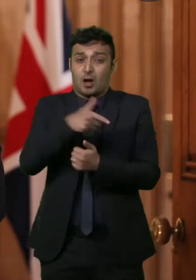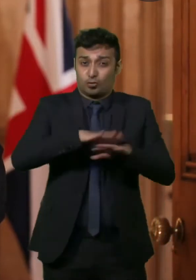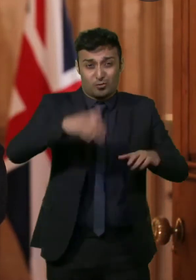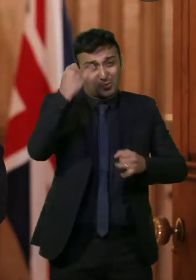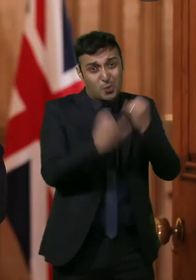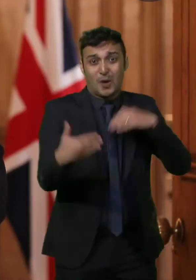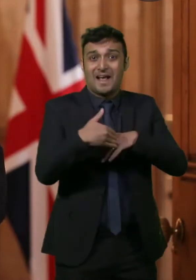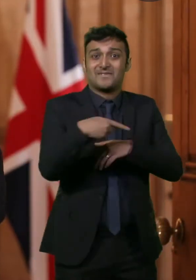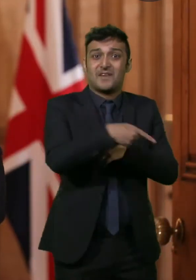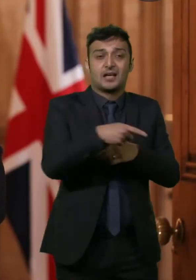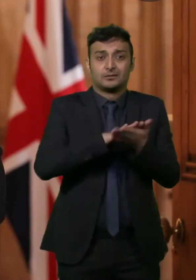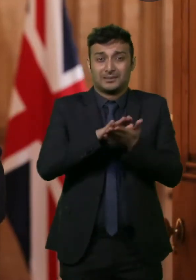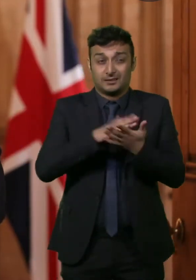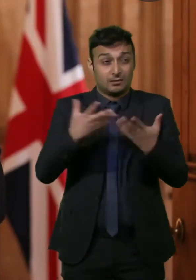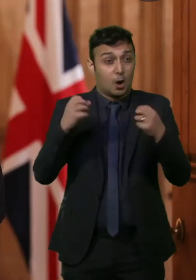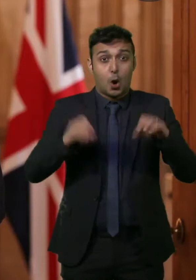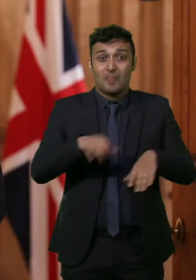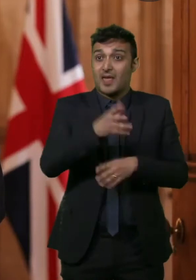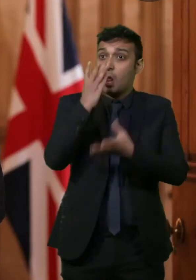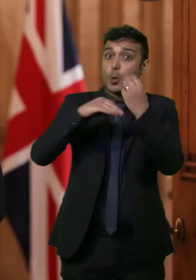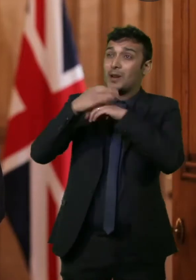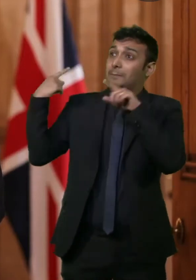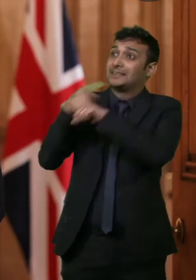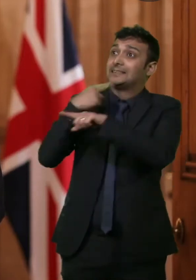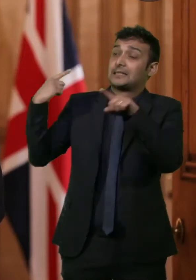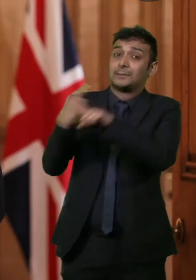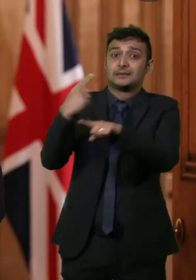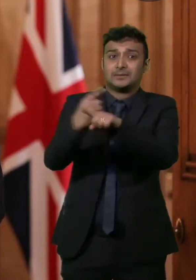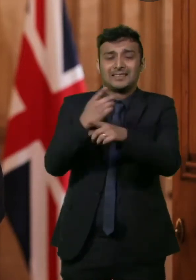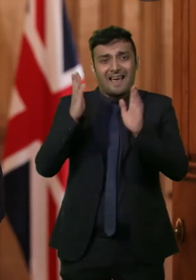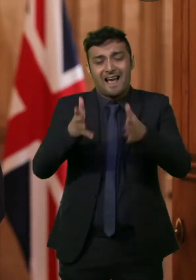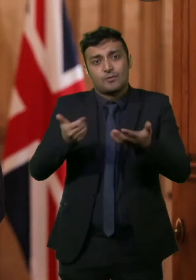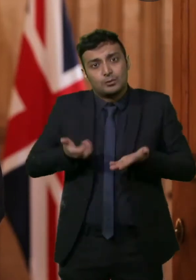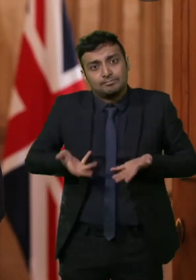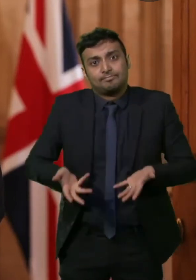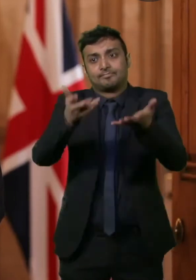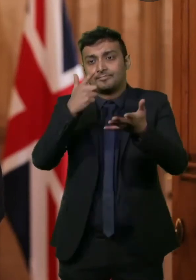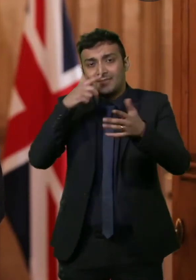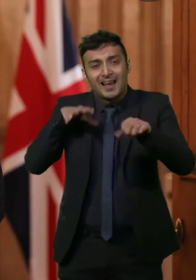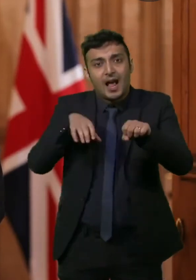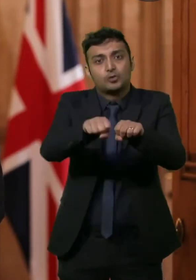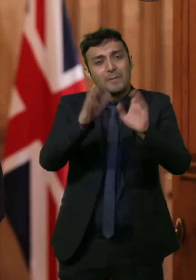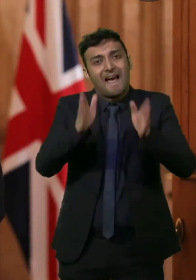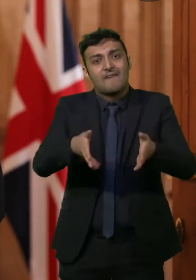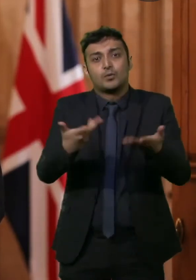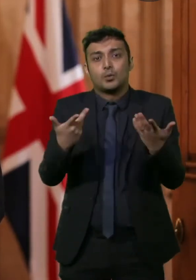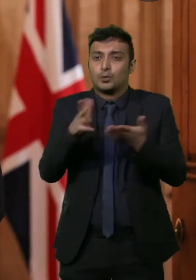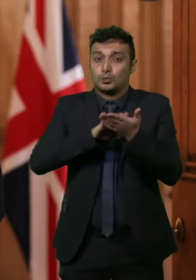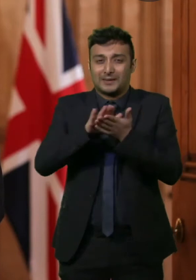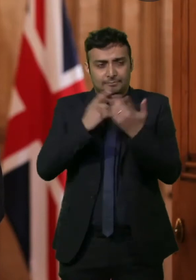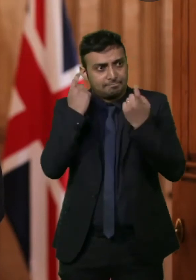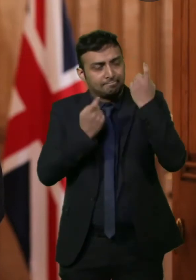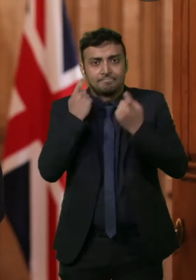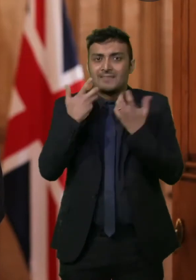very creative and very direct in the way that we do it. So one of the things that we're looking at, and that Sir Kevin Collins, the